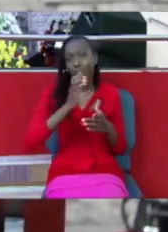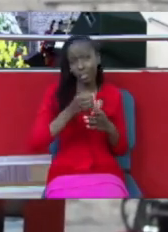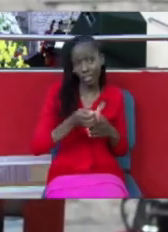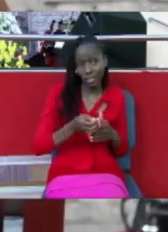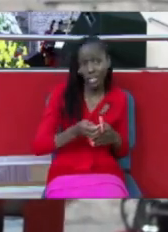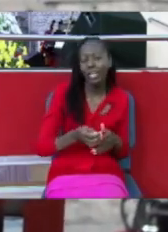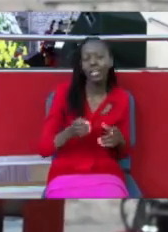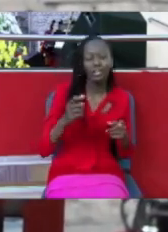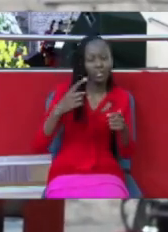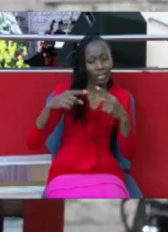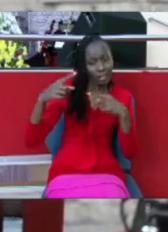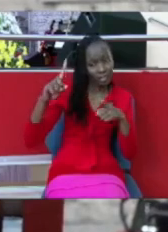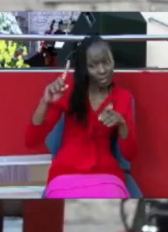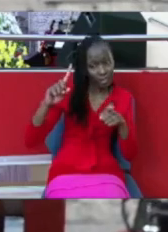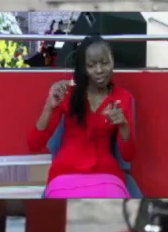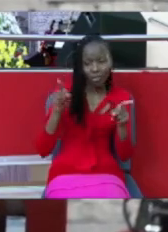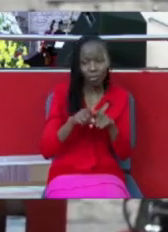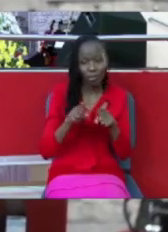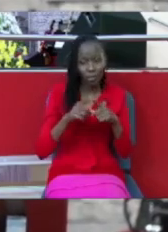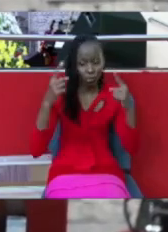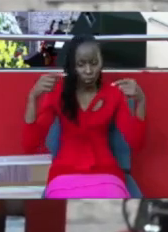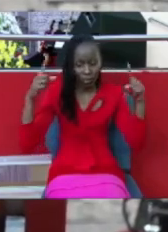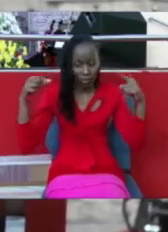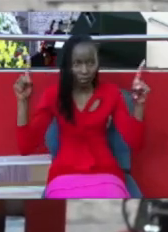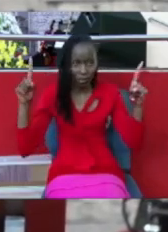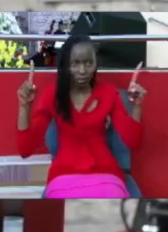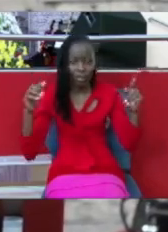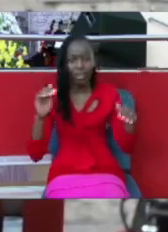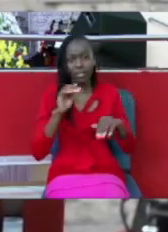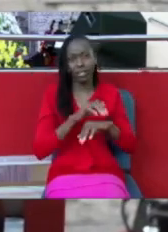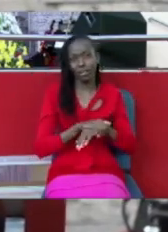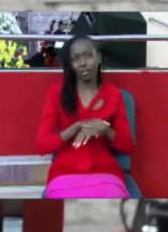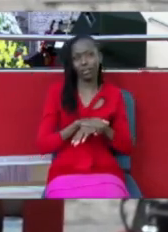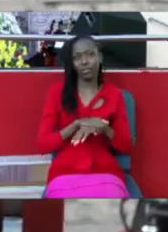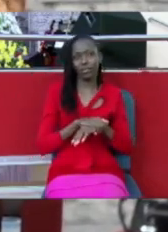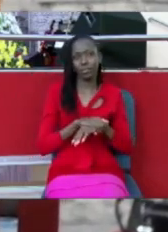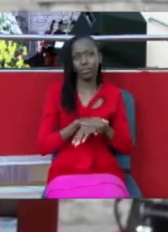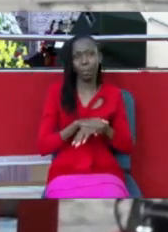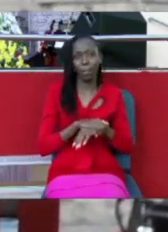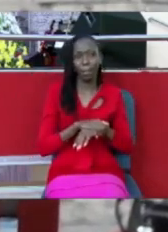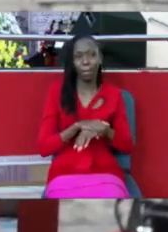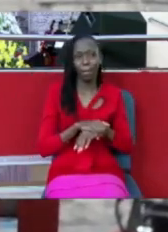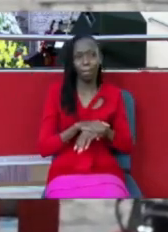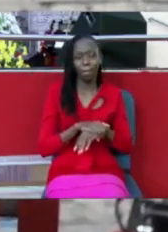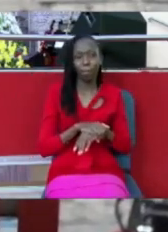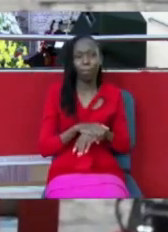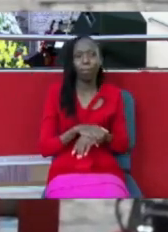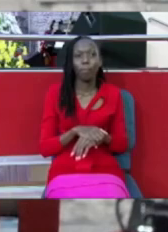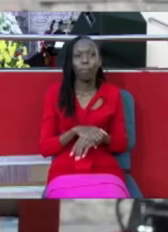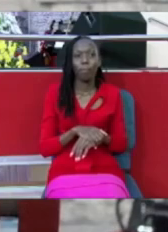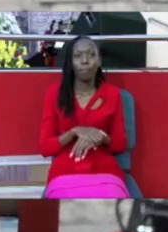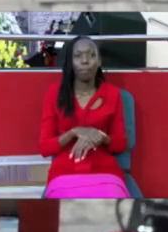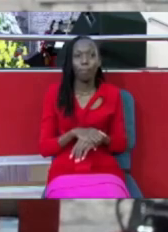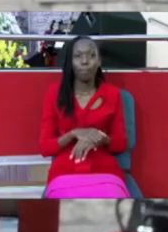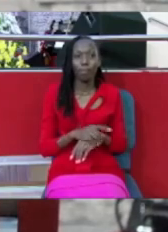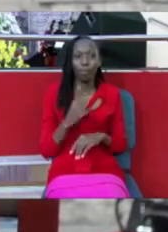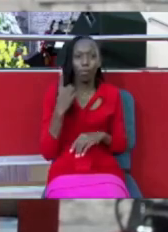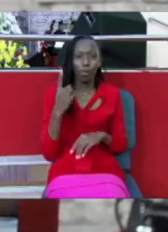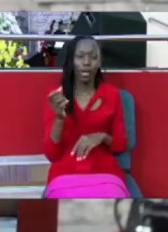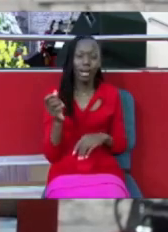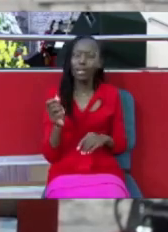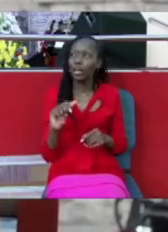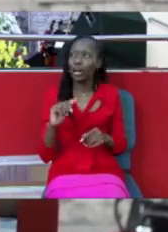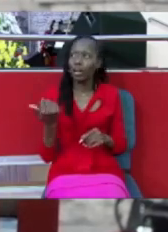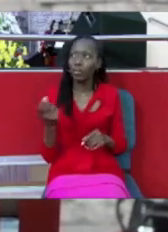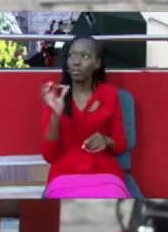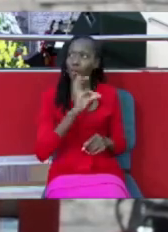ufanisi. Will show up at your door in Jesus' name. Utajipata mlangoni mwako katika jina la Yesu. One other benefit. Aha,